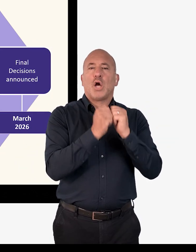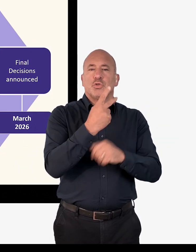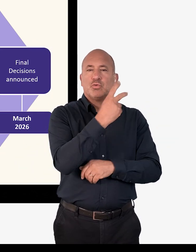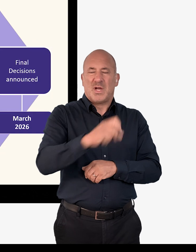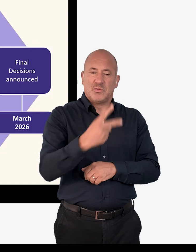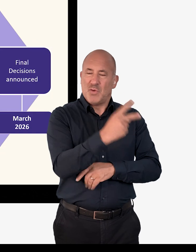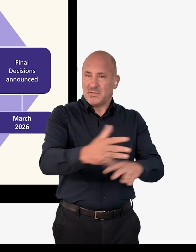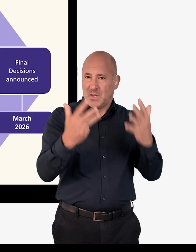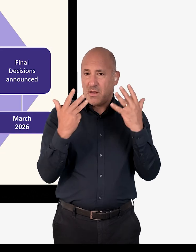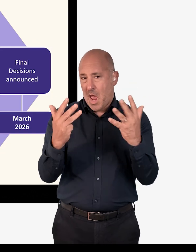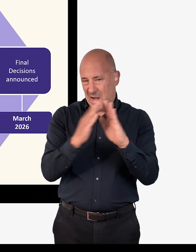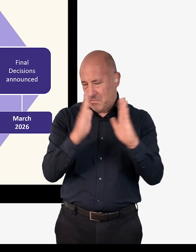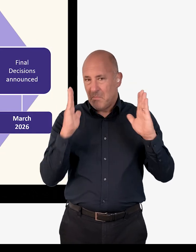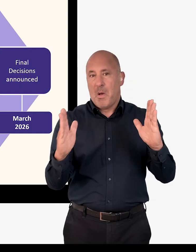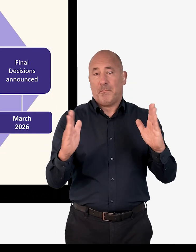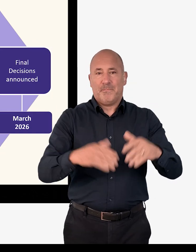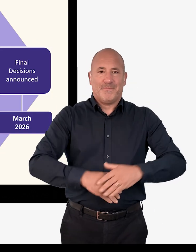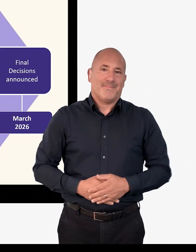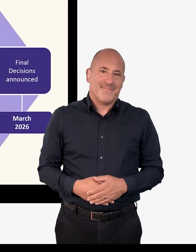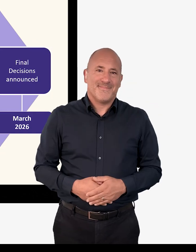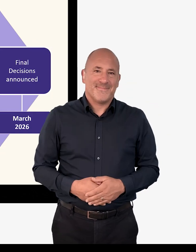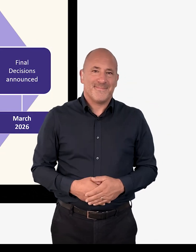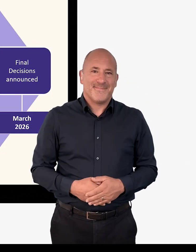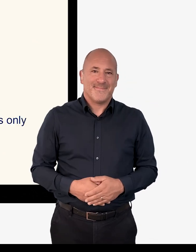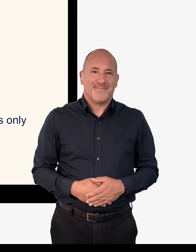31st of March 2029.